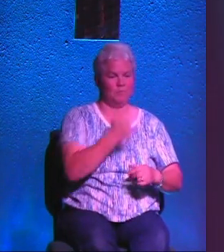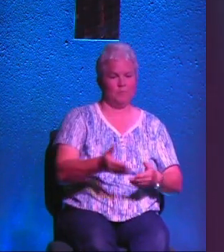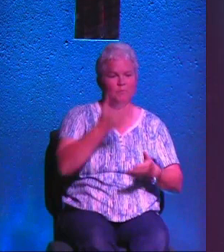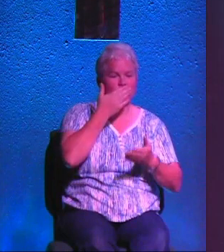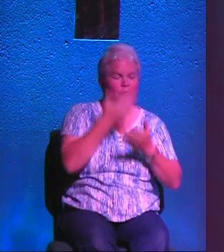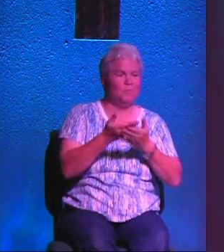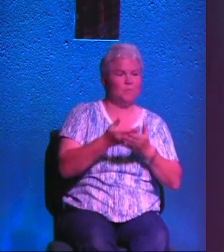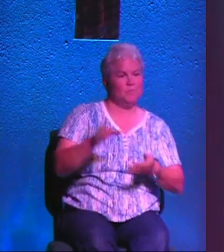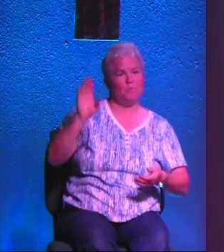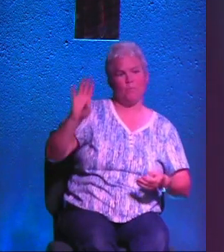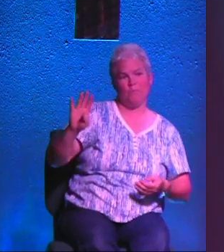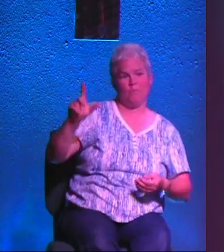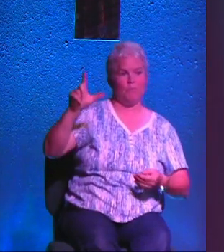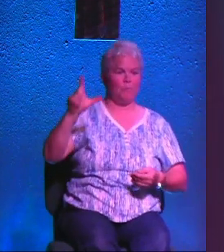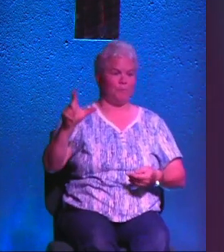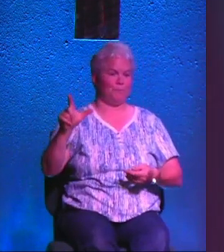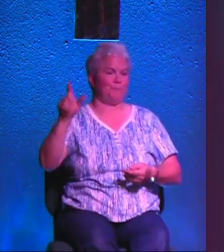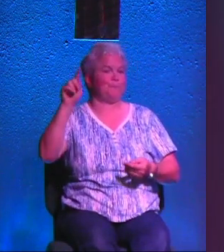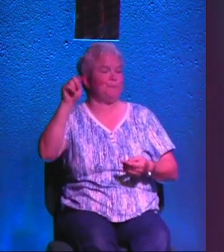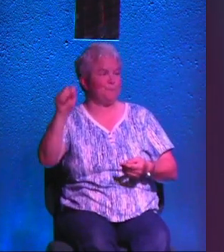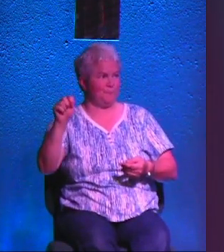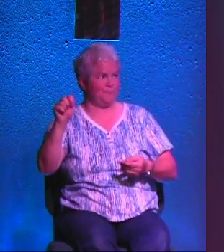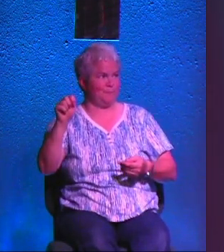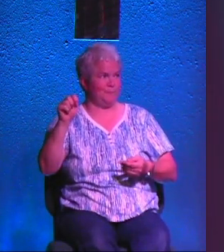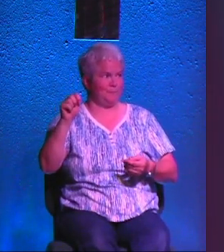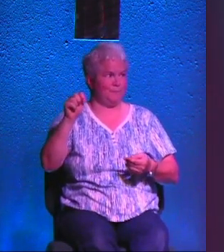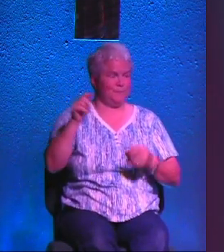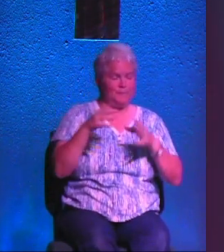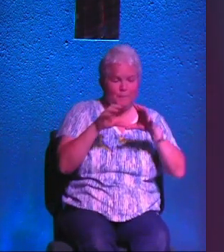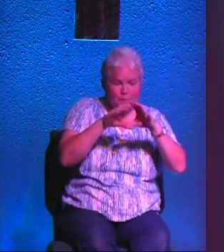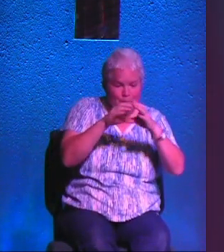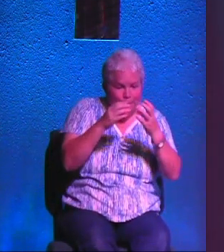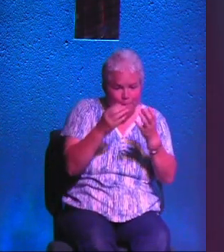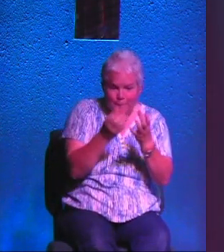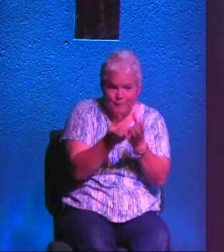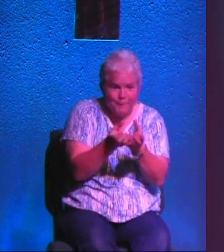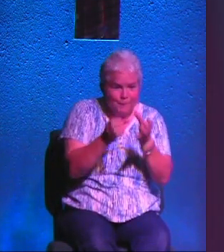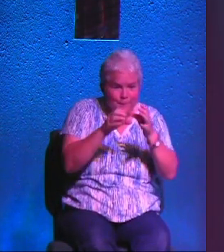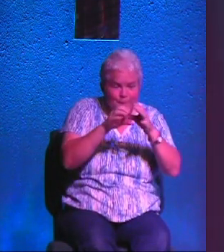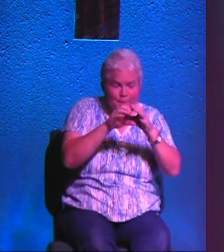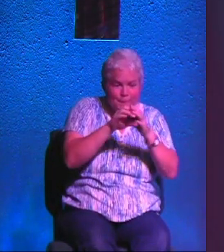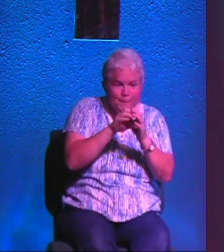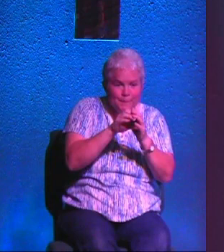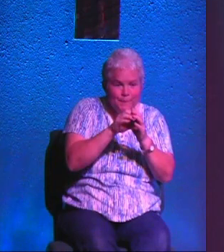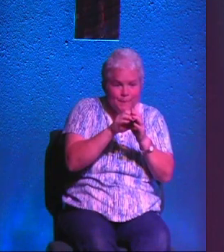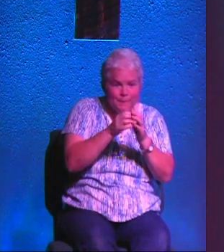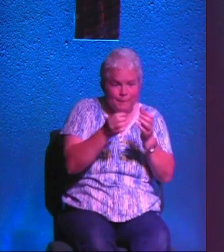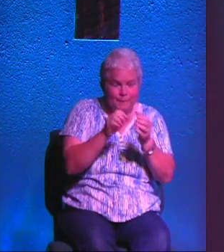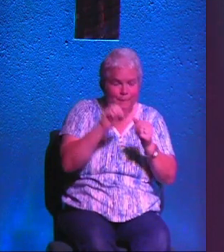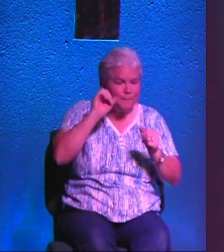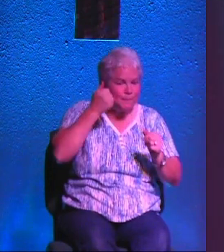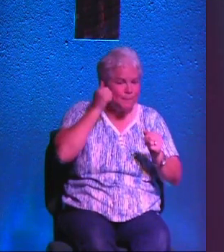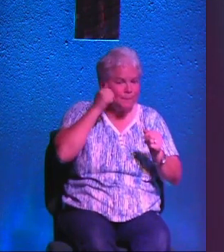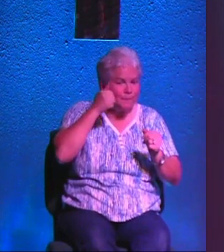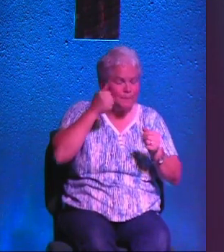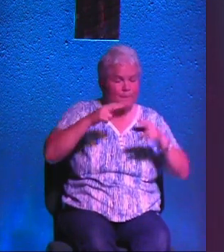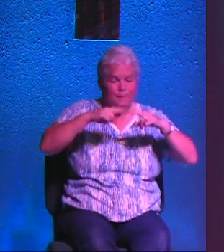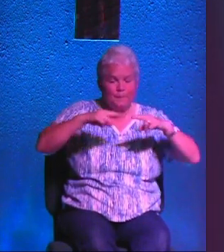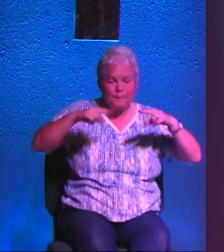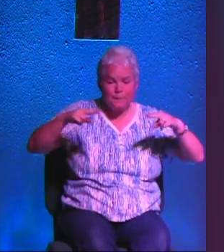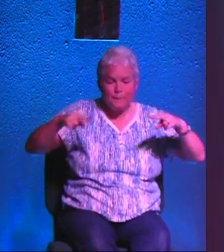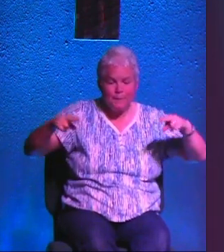good BLT. Especially when it's a garden tomato that's so ripe and it's like that applewood smoked